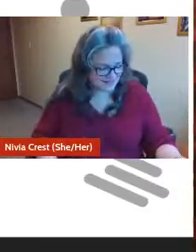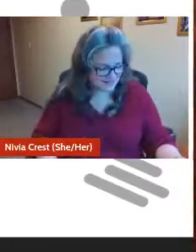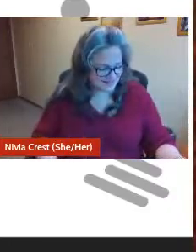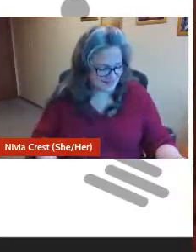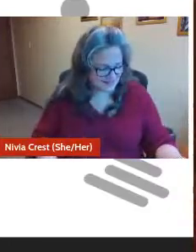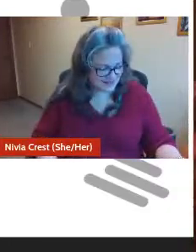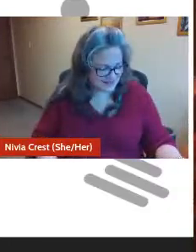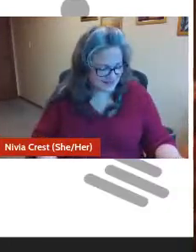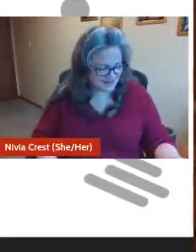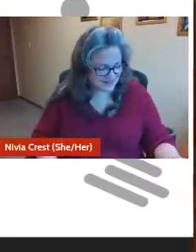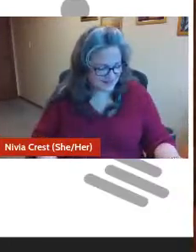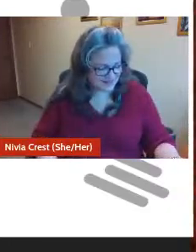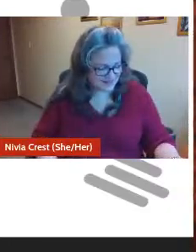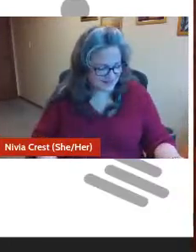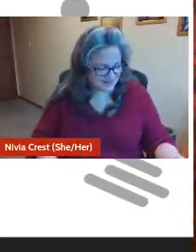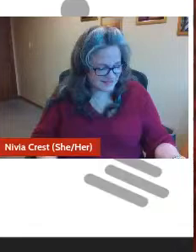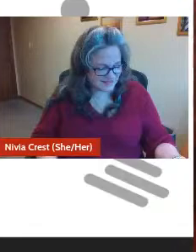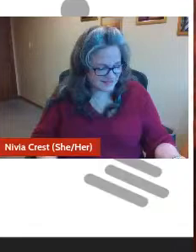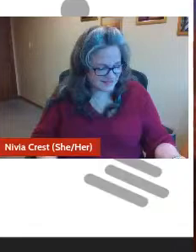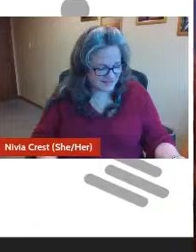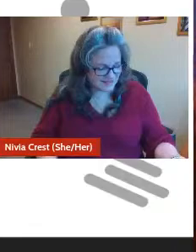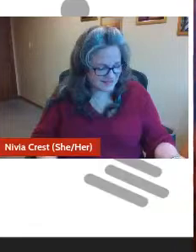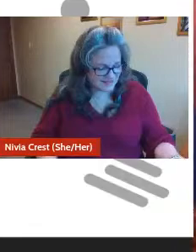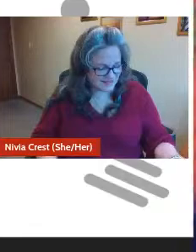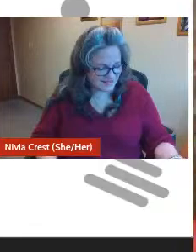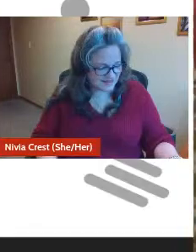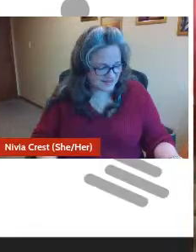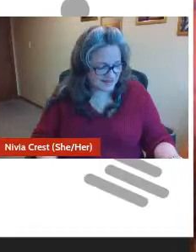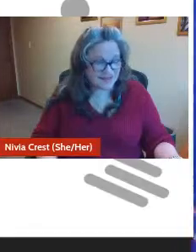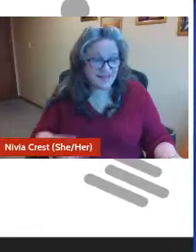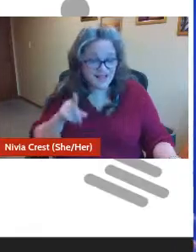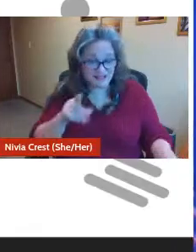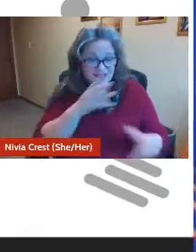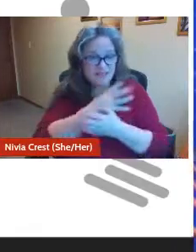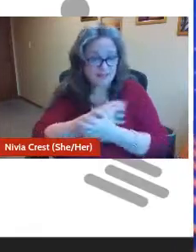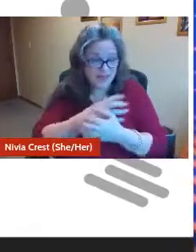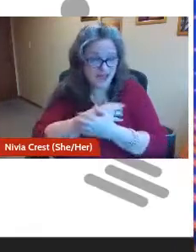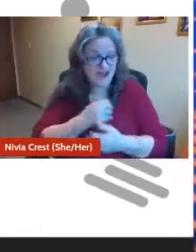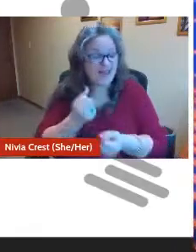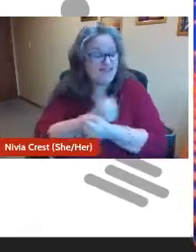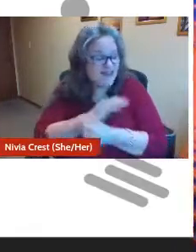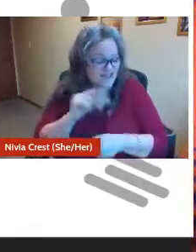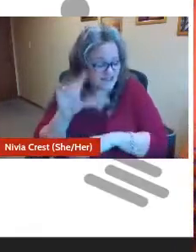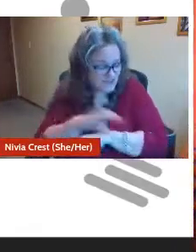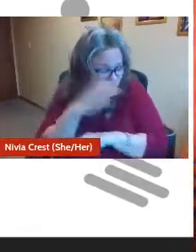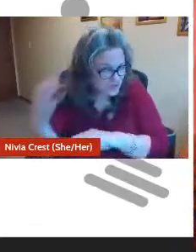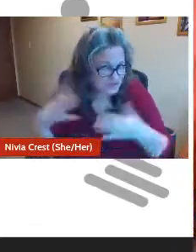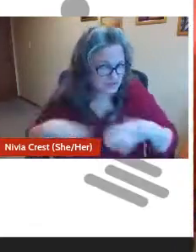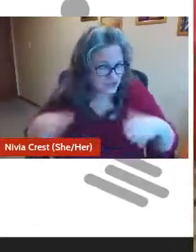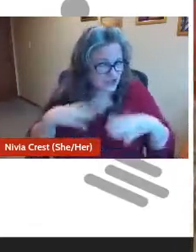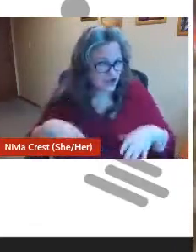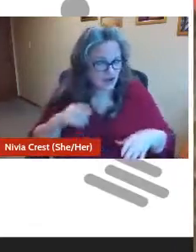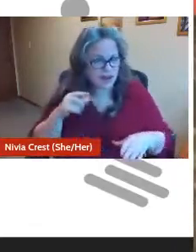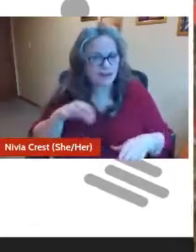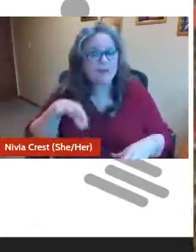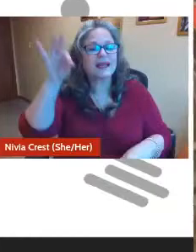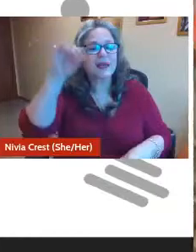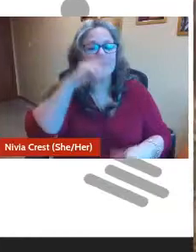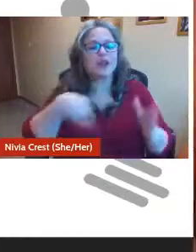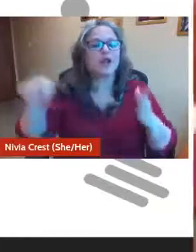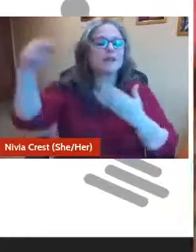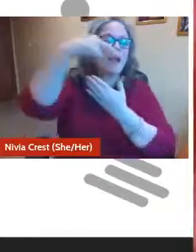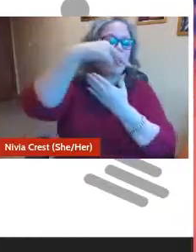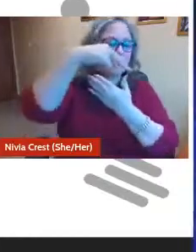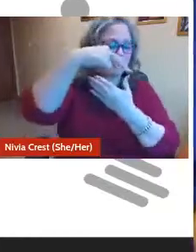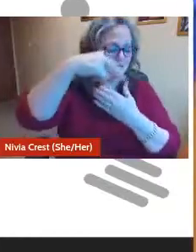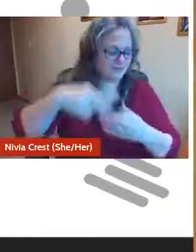Made Christmas shirt. Ooh. With the bear? Yes. I love that. Then, you know, pick it up and look behind it, behind the back of the